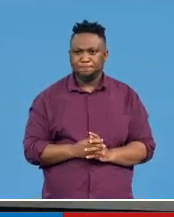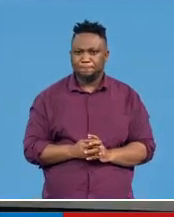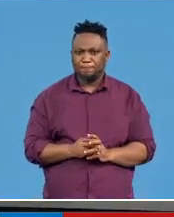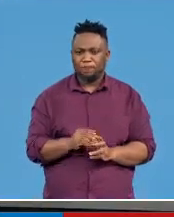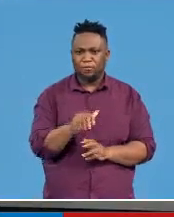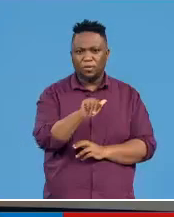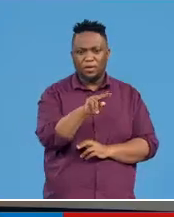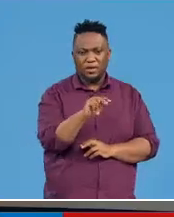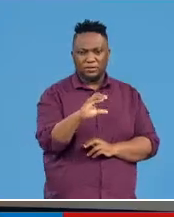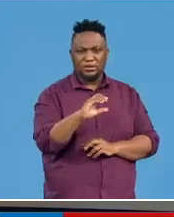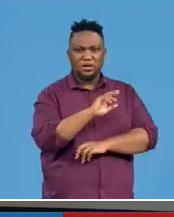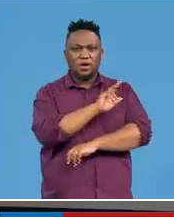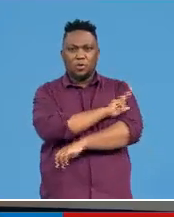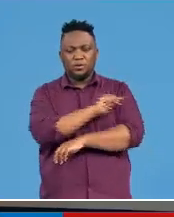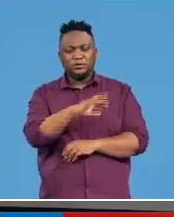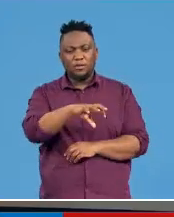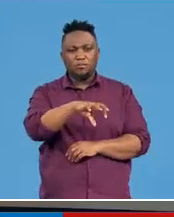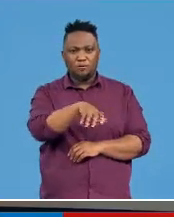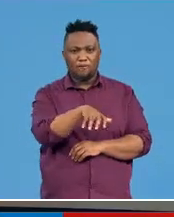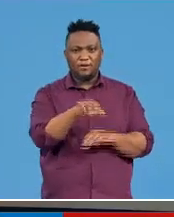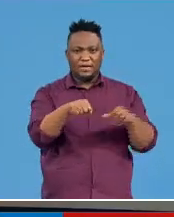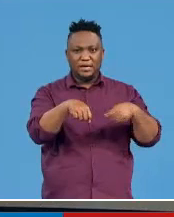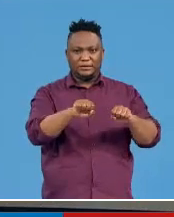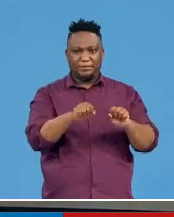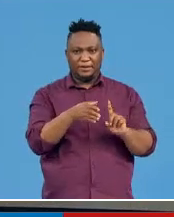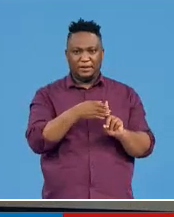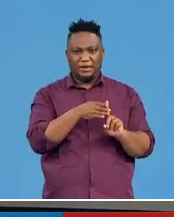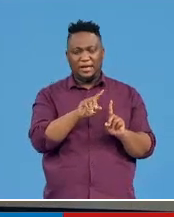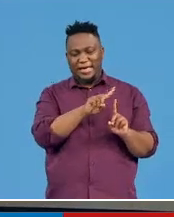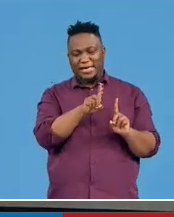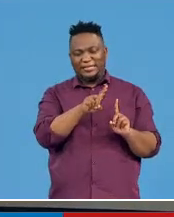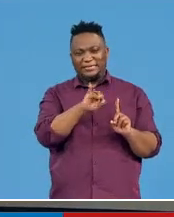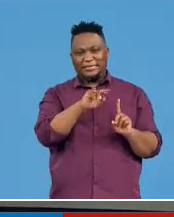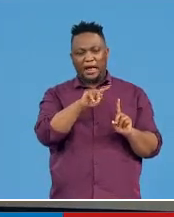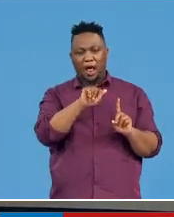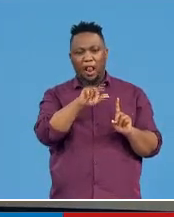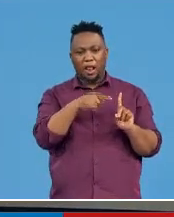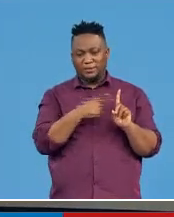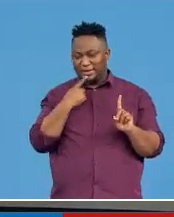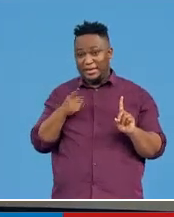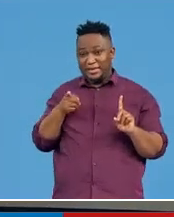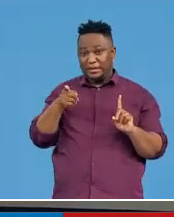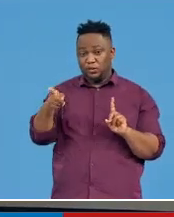The ANC's KZN chairperson, Sihle Zikalala, has described Duarte as a leader with principles.